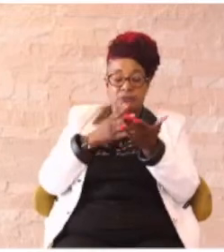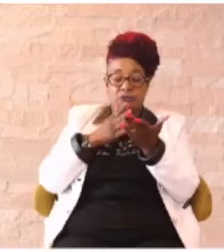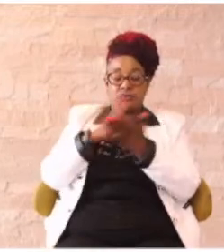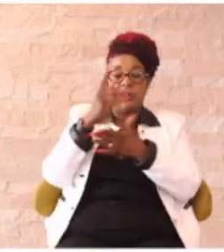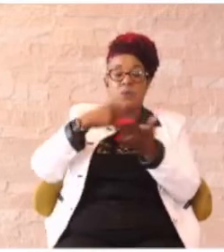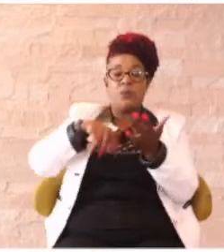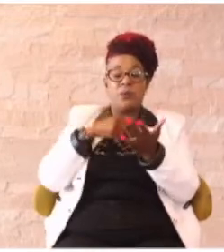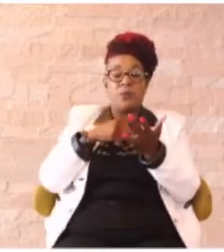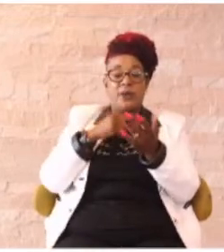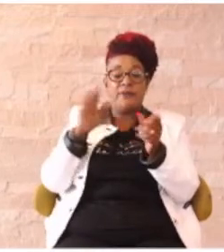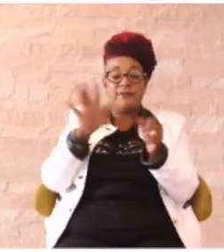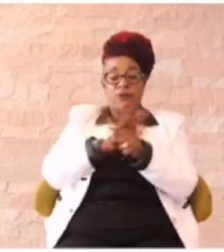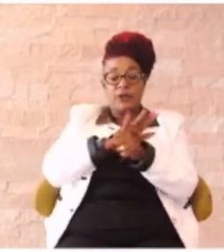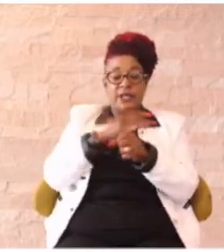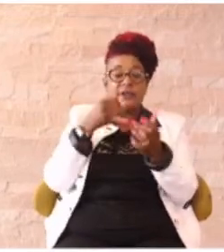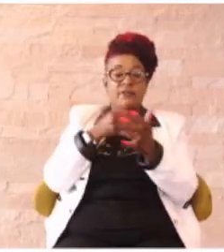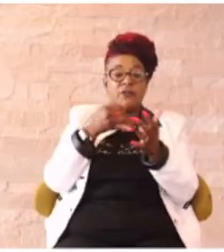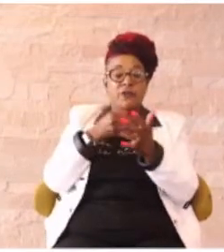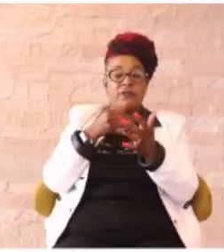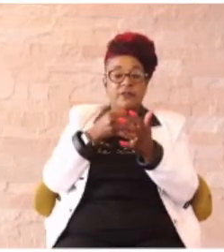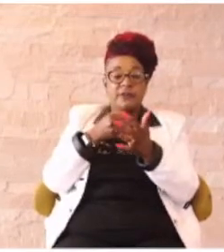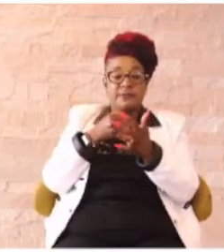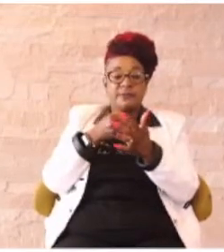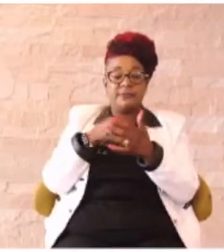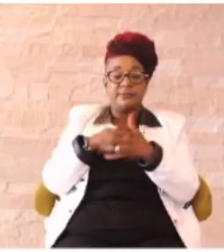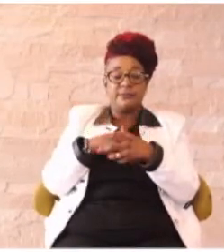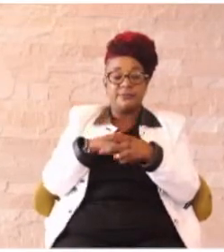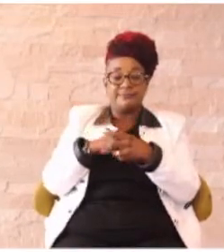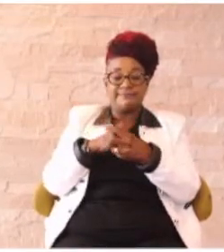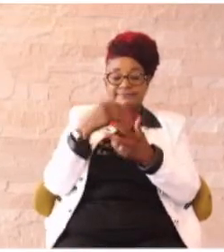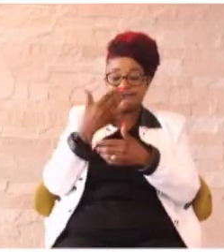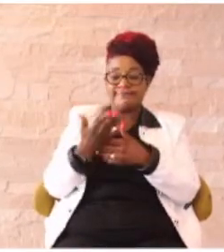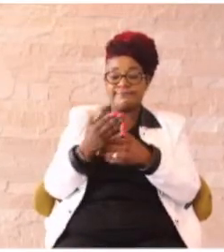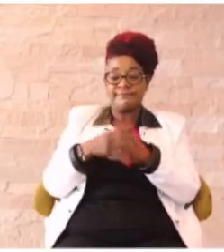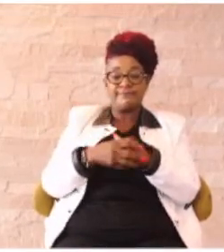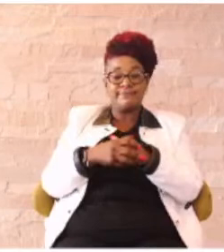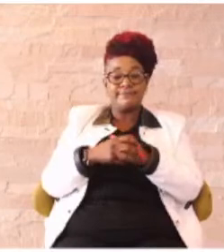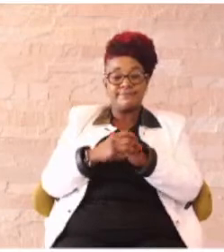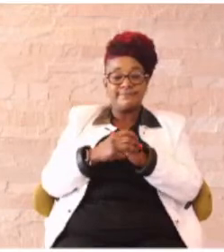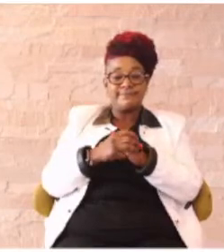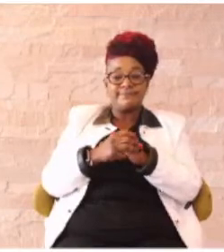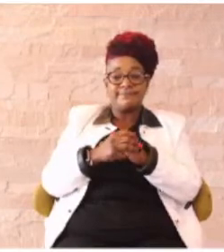will fully involve it in that activity. Thank you.